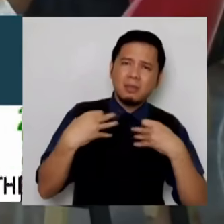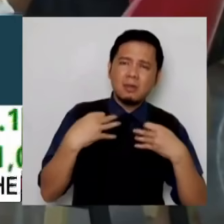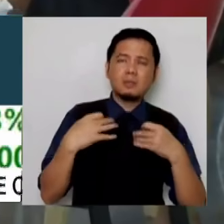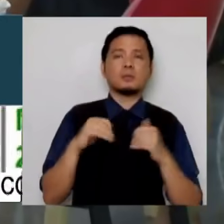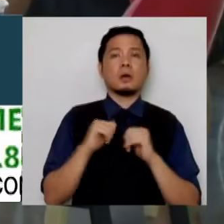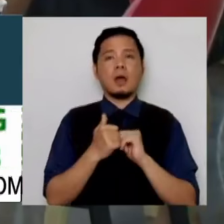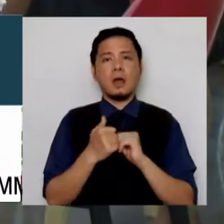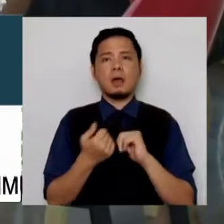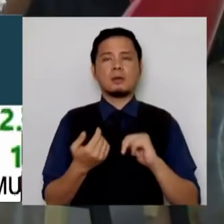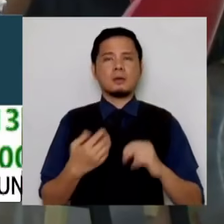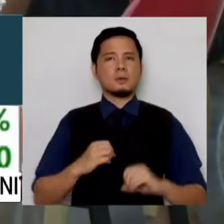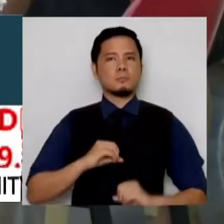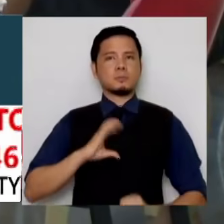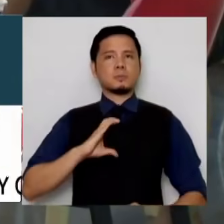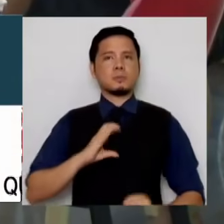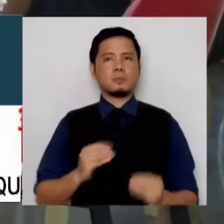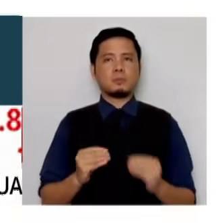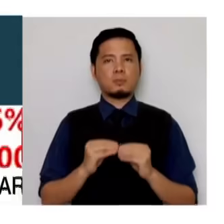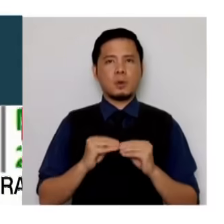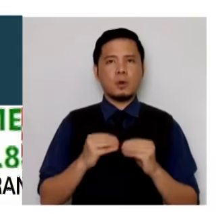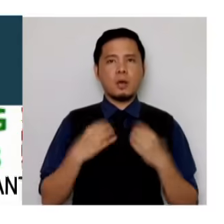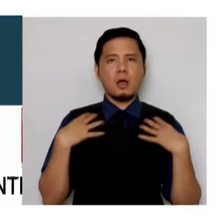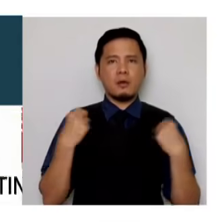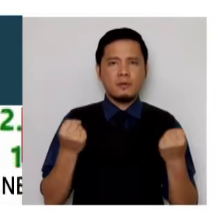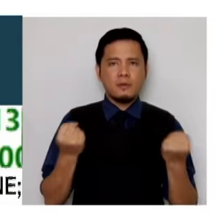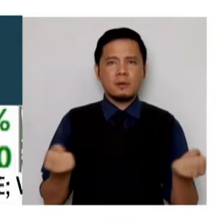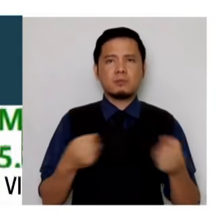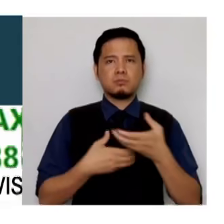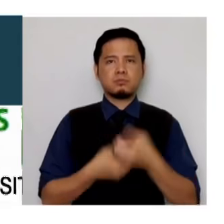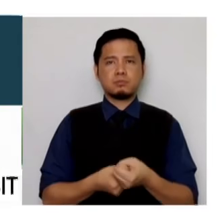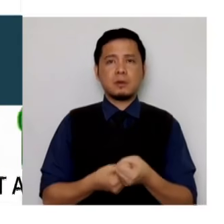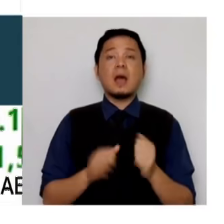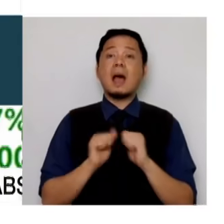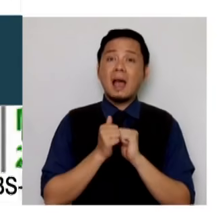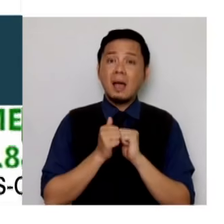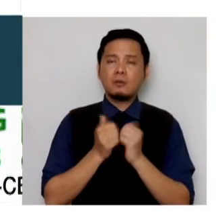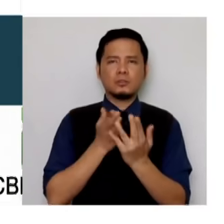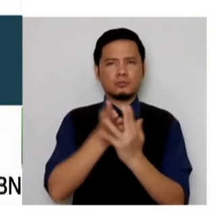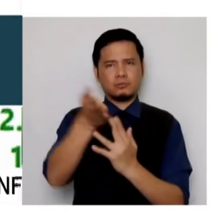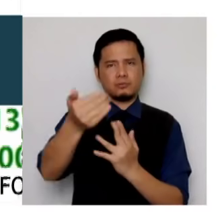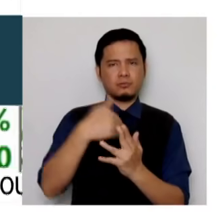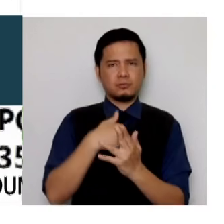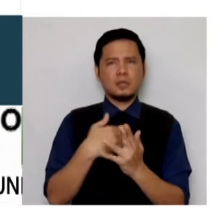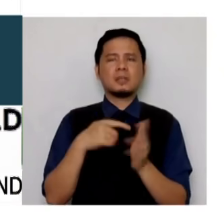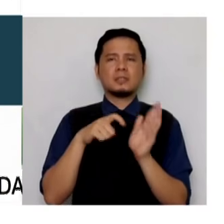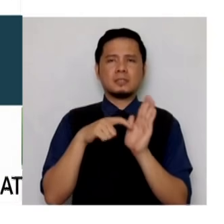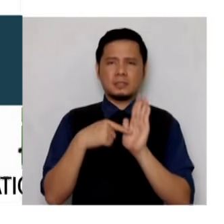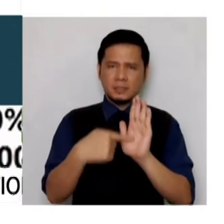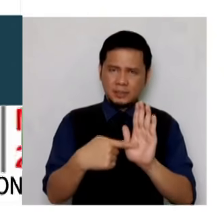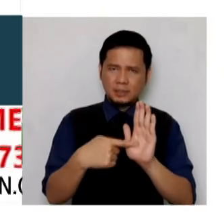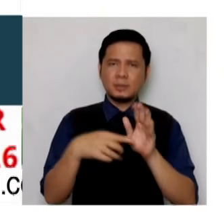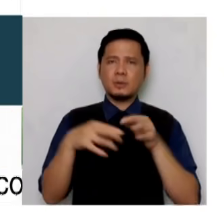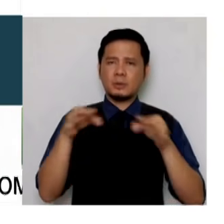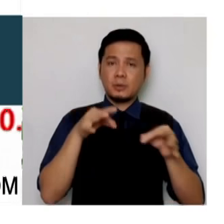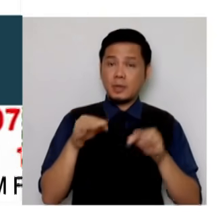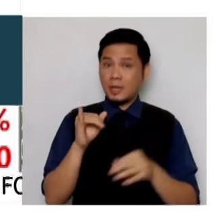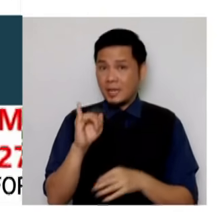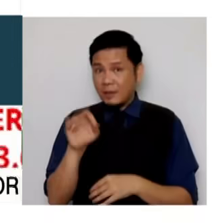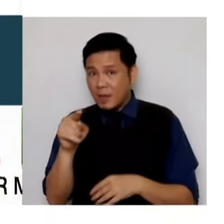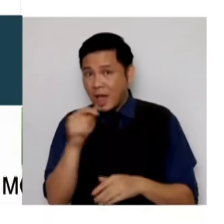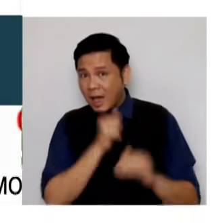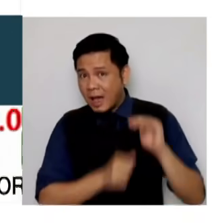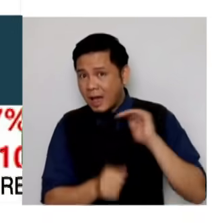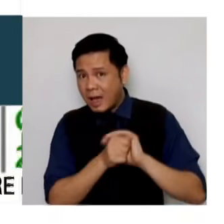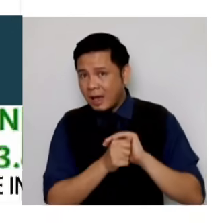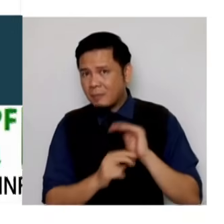we build trust in anything that we do? It is through transparency, di ba? By hiding the brand, we're